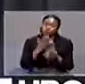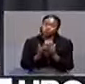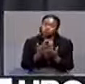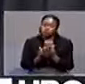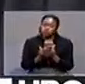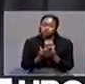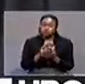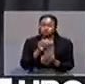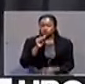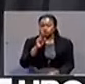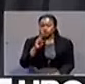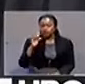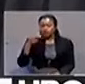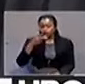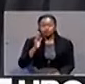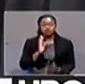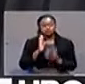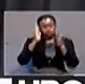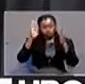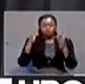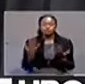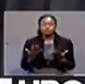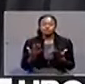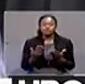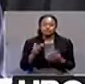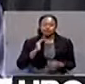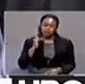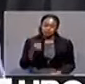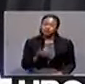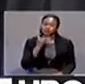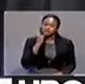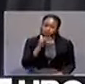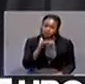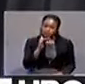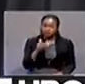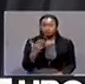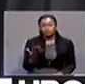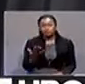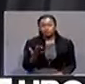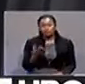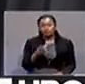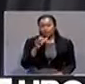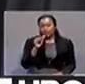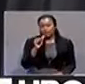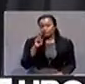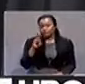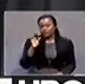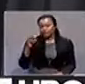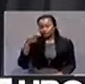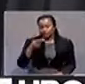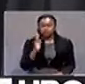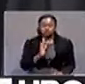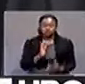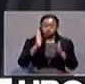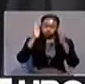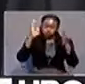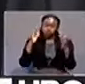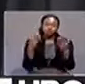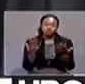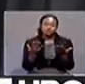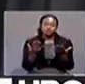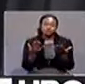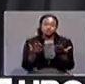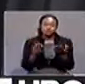of the Archbishop. Madam Speaker, the Archbishop was